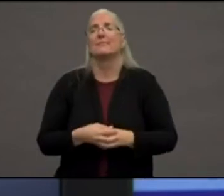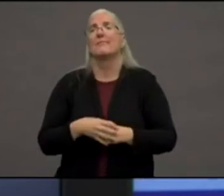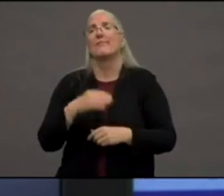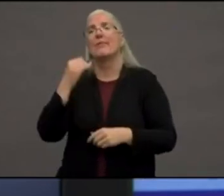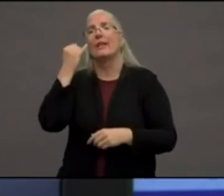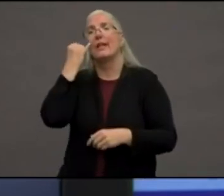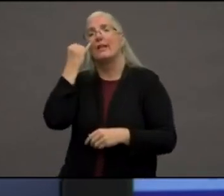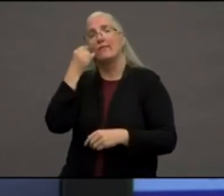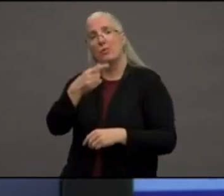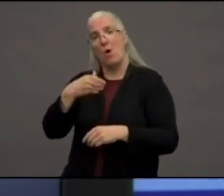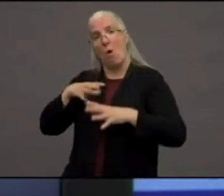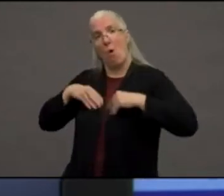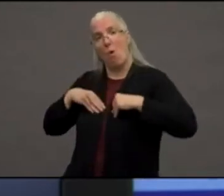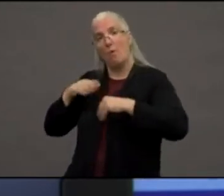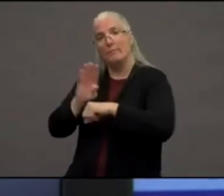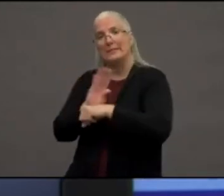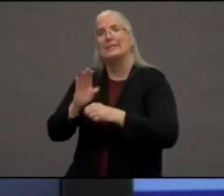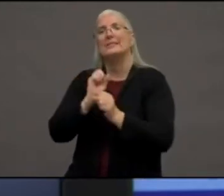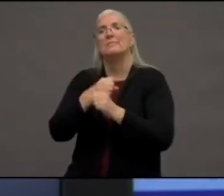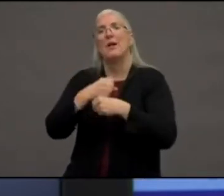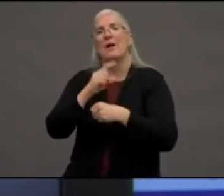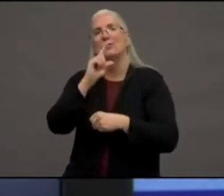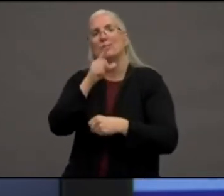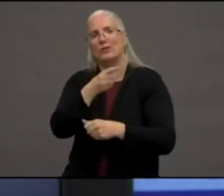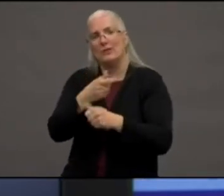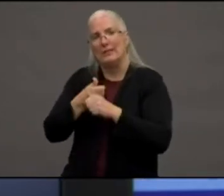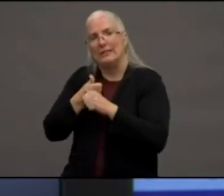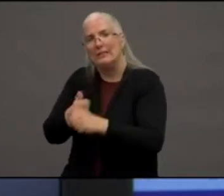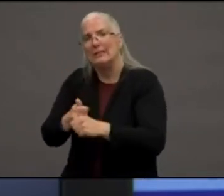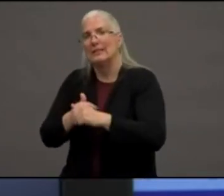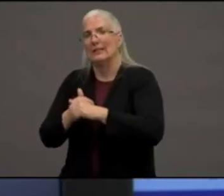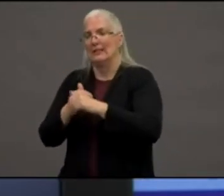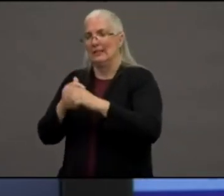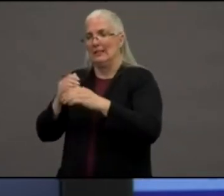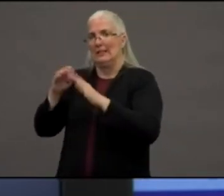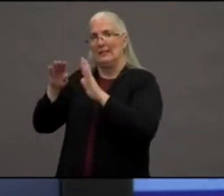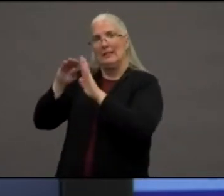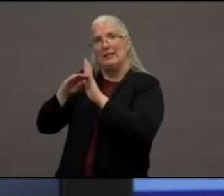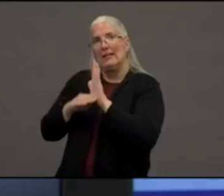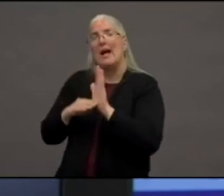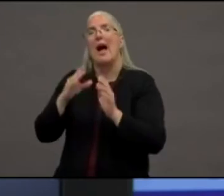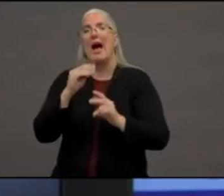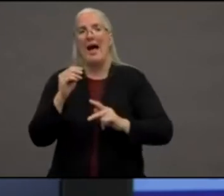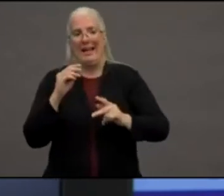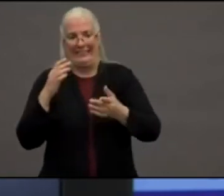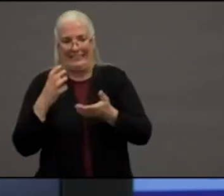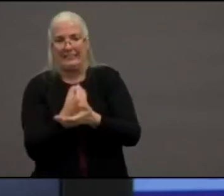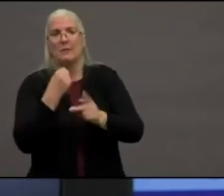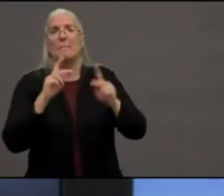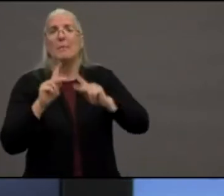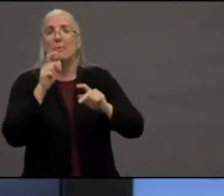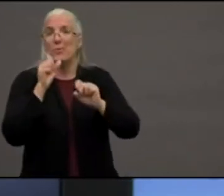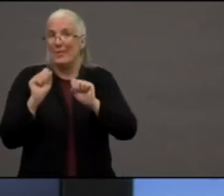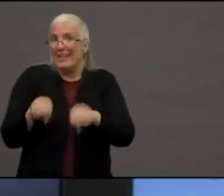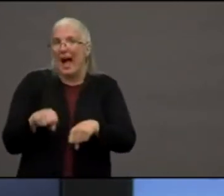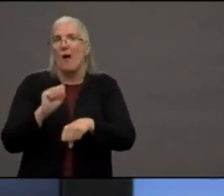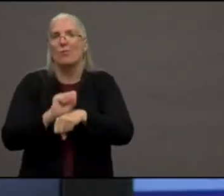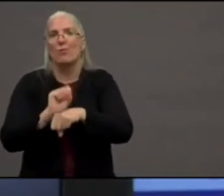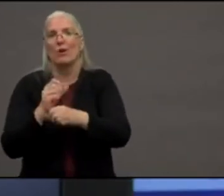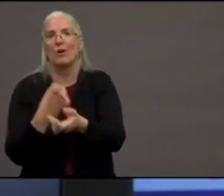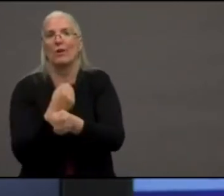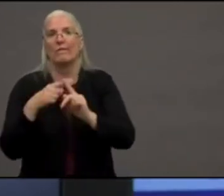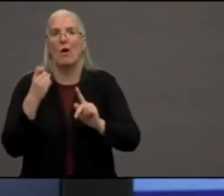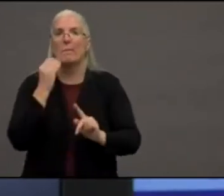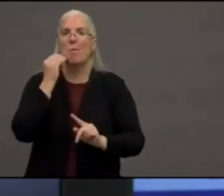maximize the amount of employees that can work from home, because that is mandated in our order. And I'll say it again, because I think this is a